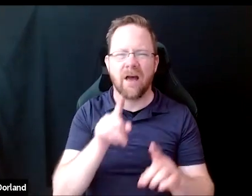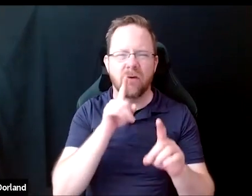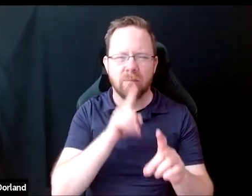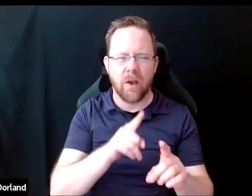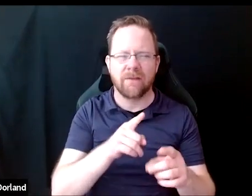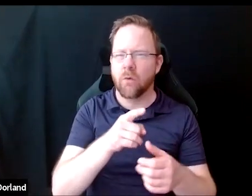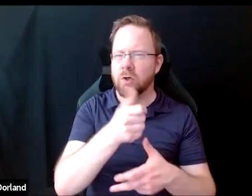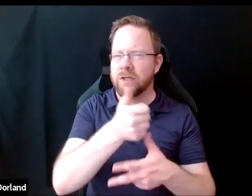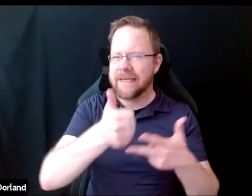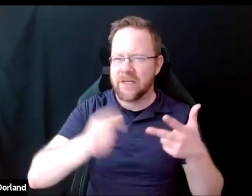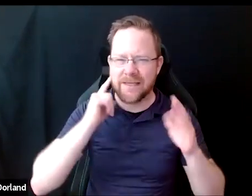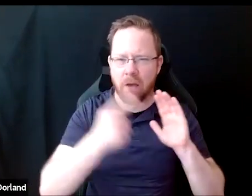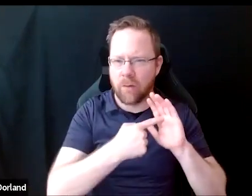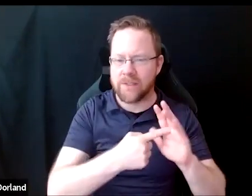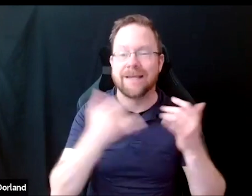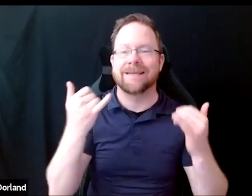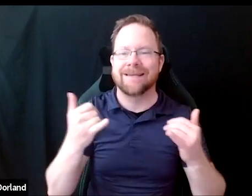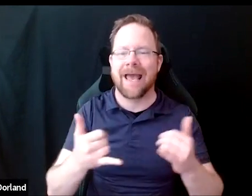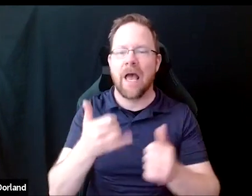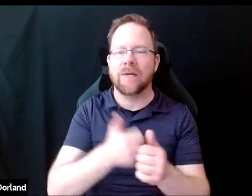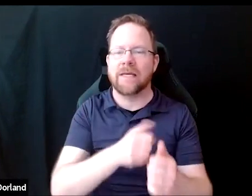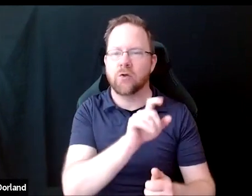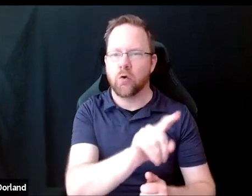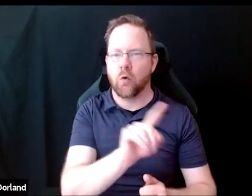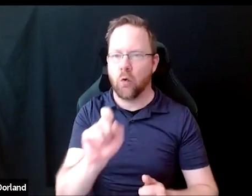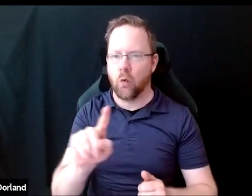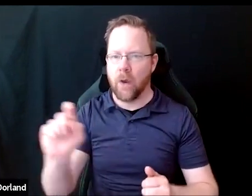the sonifications, now these are responses to each of those